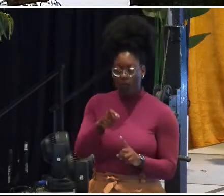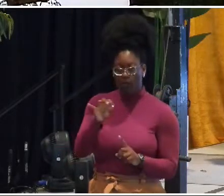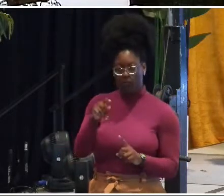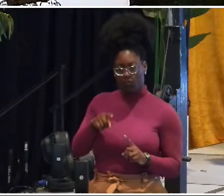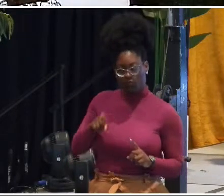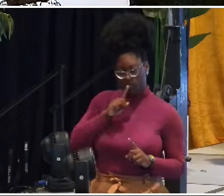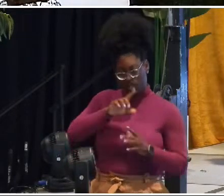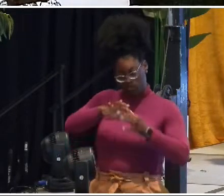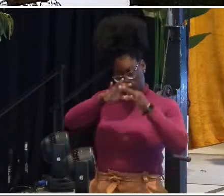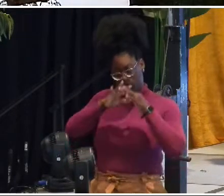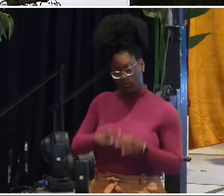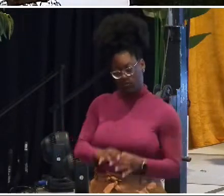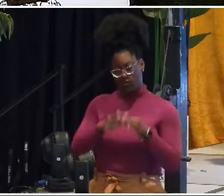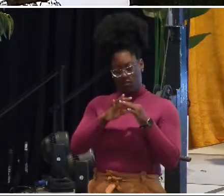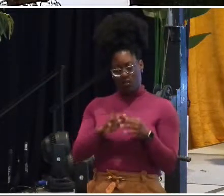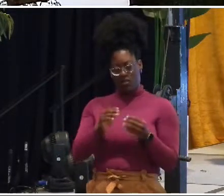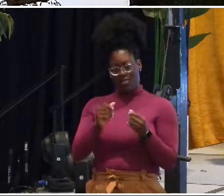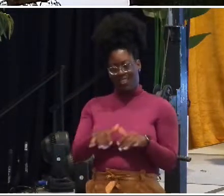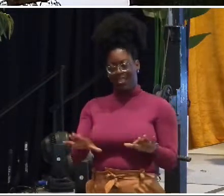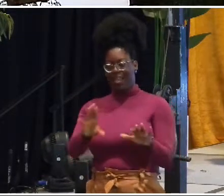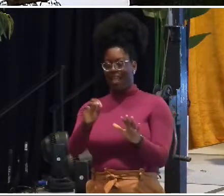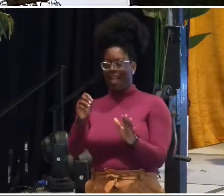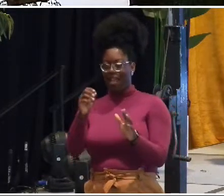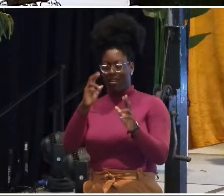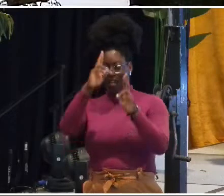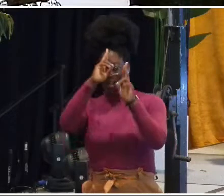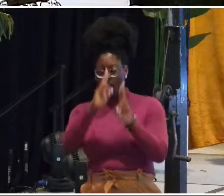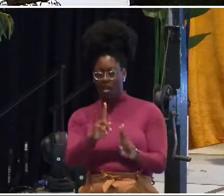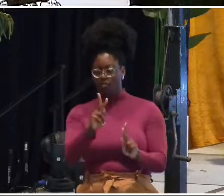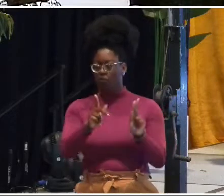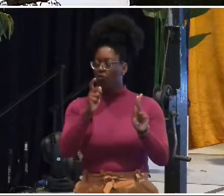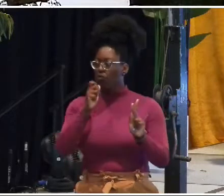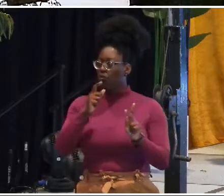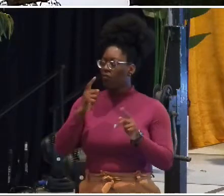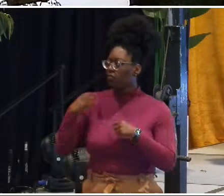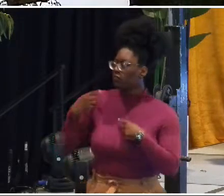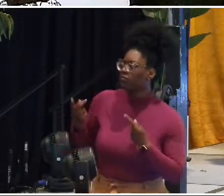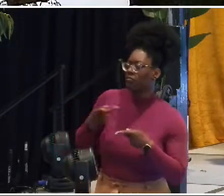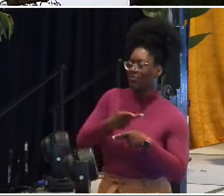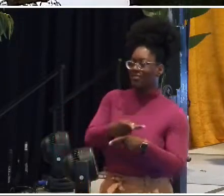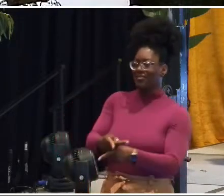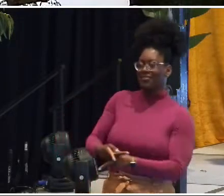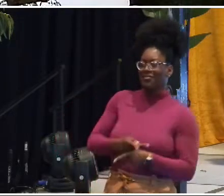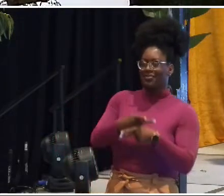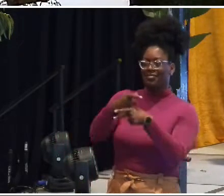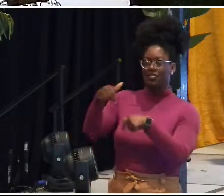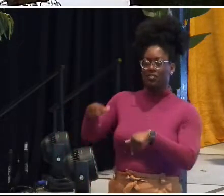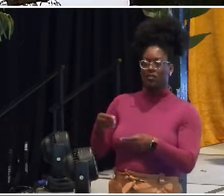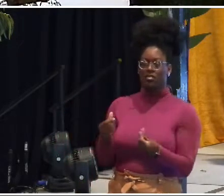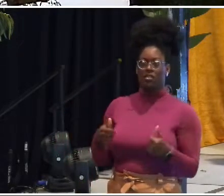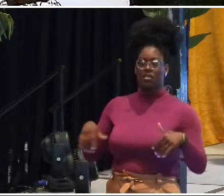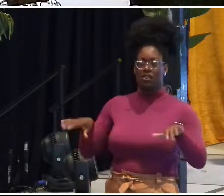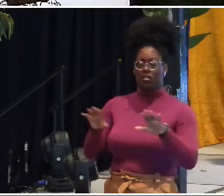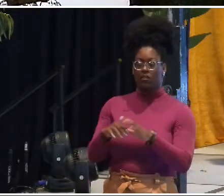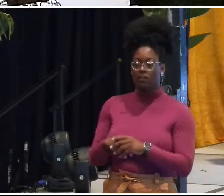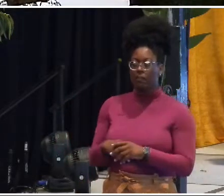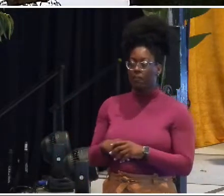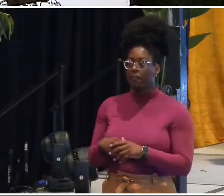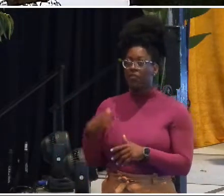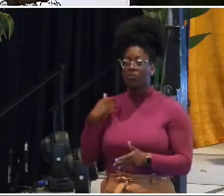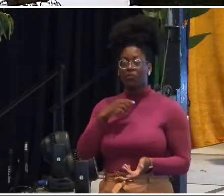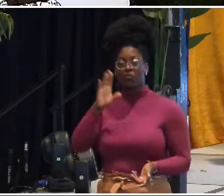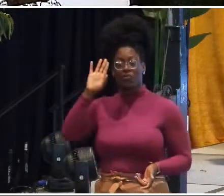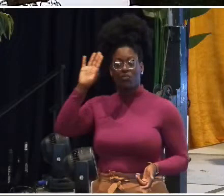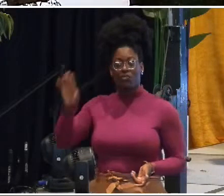which the land belongs. We understand that indigenous peoples are dispossessed of their relationships with land by